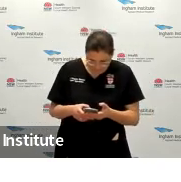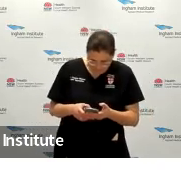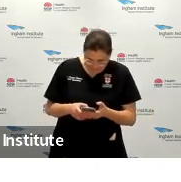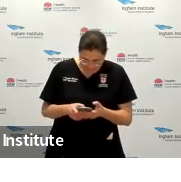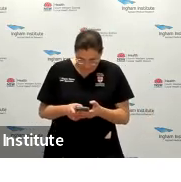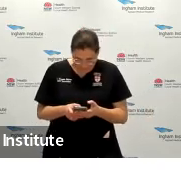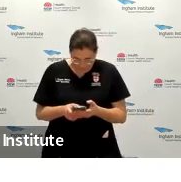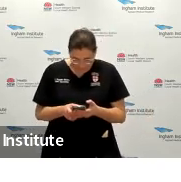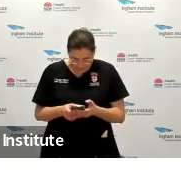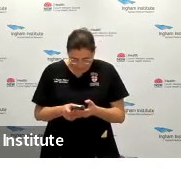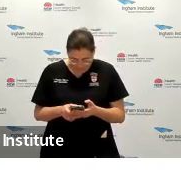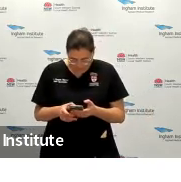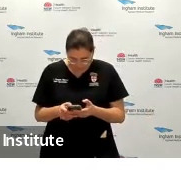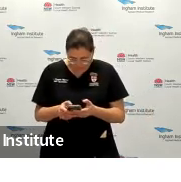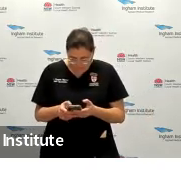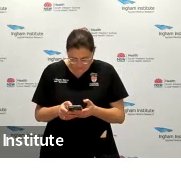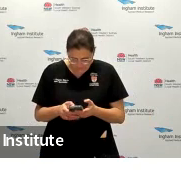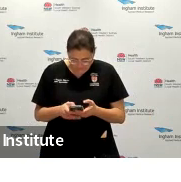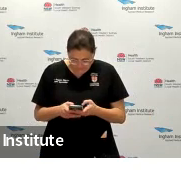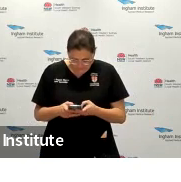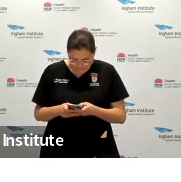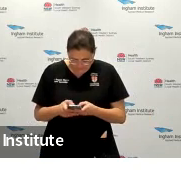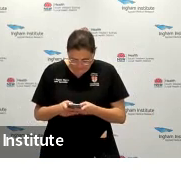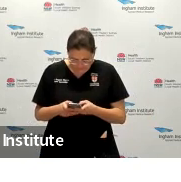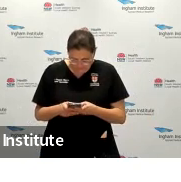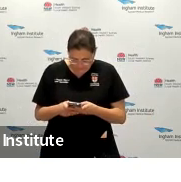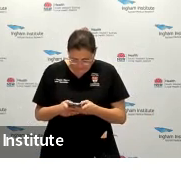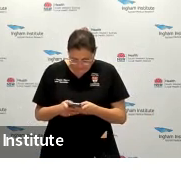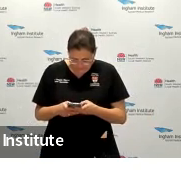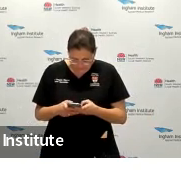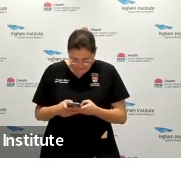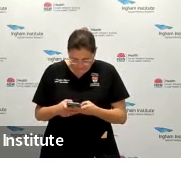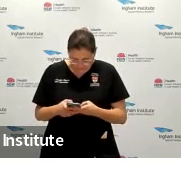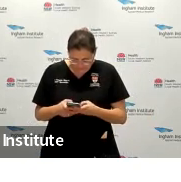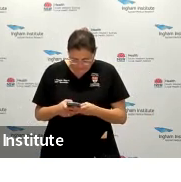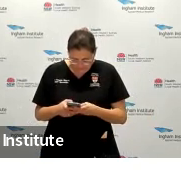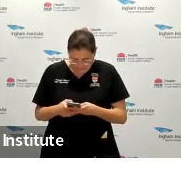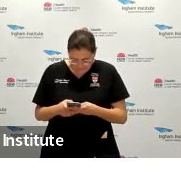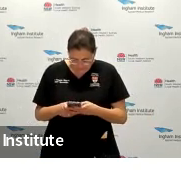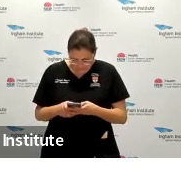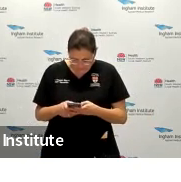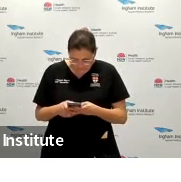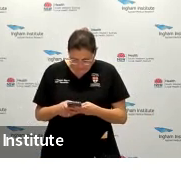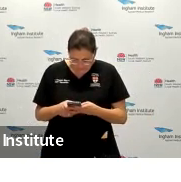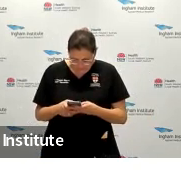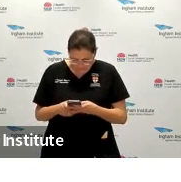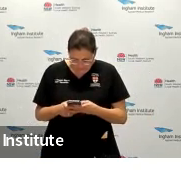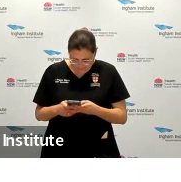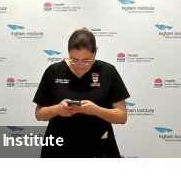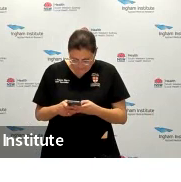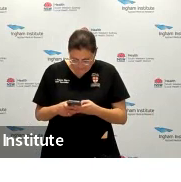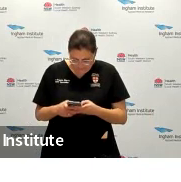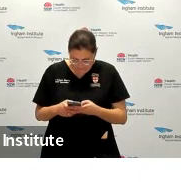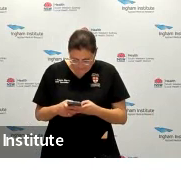pattern we see in women, and that times with a quite significant rise in this soluble flat 1 dangerous compound that's in